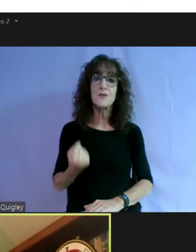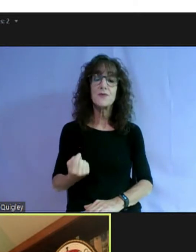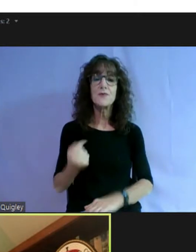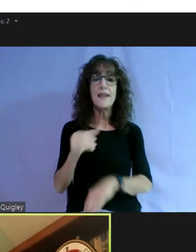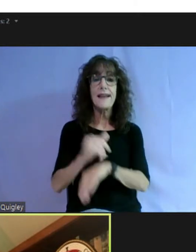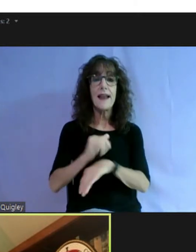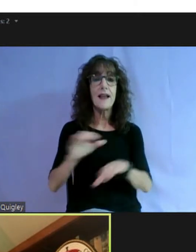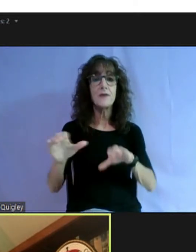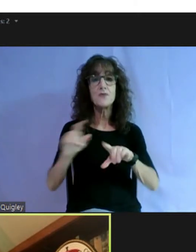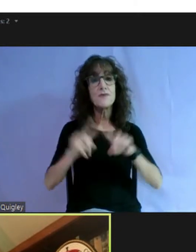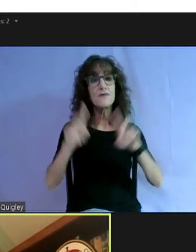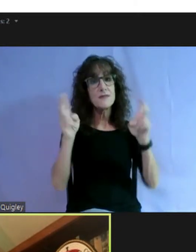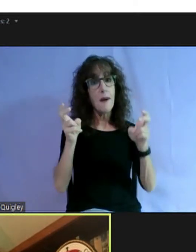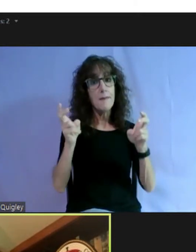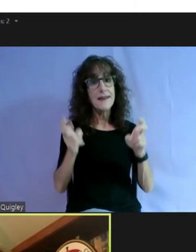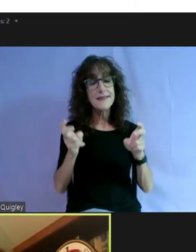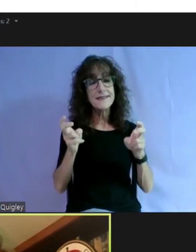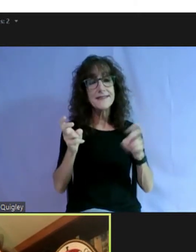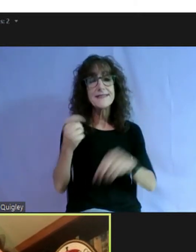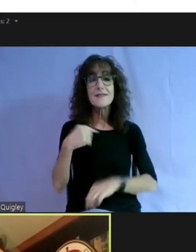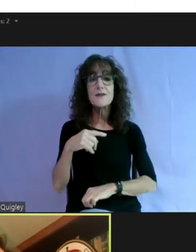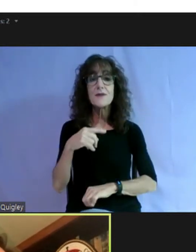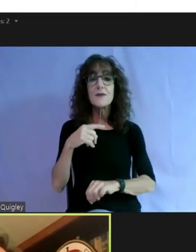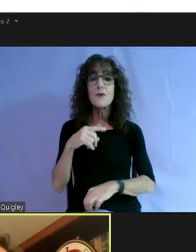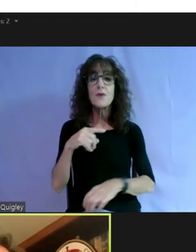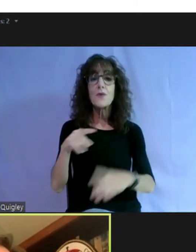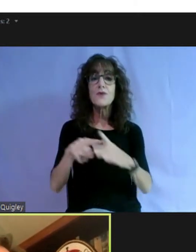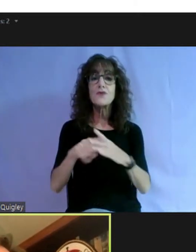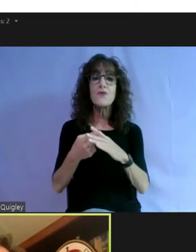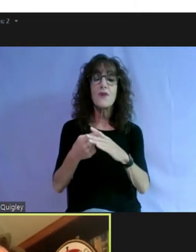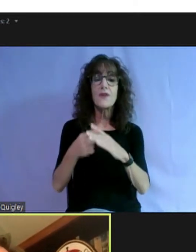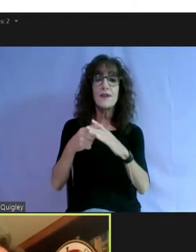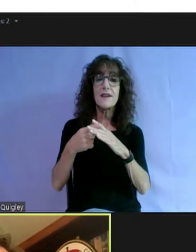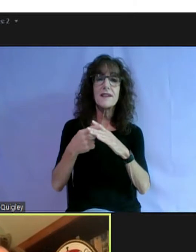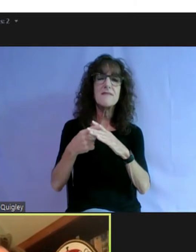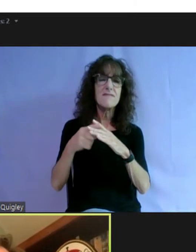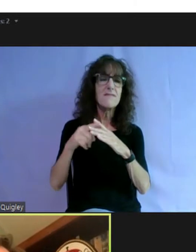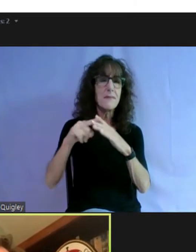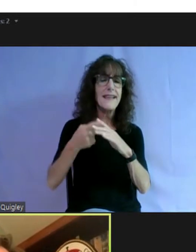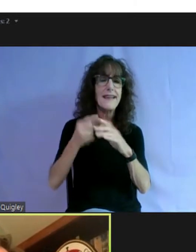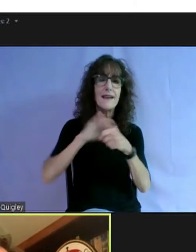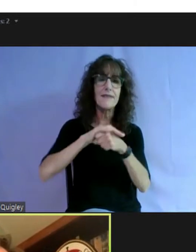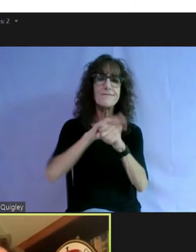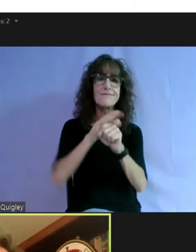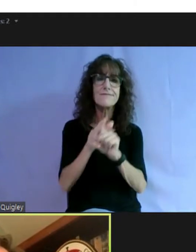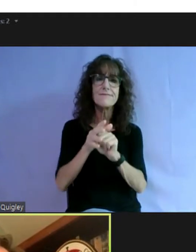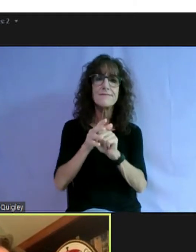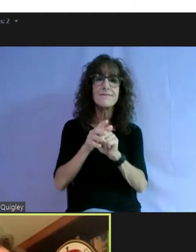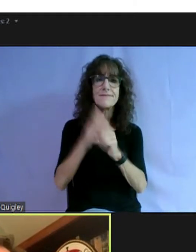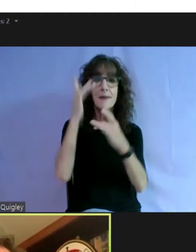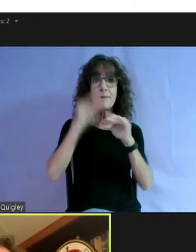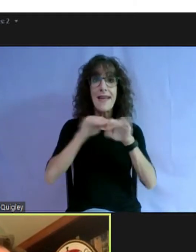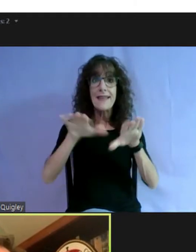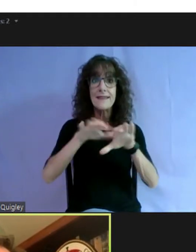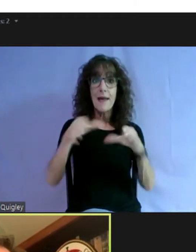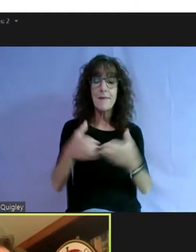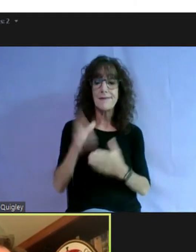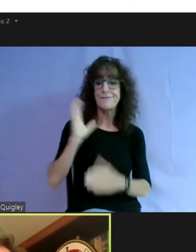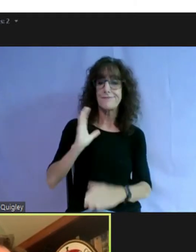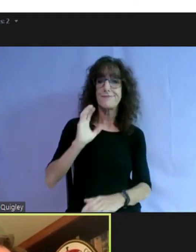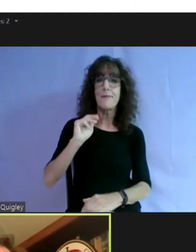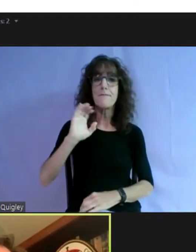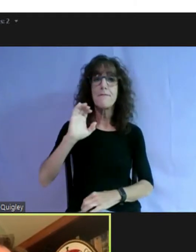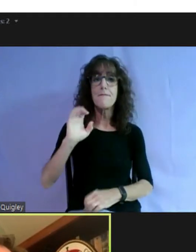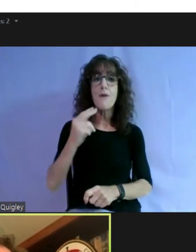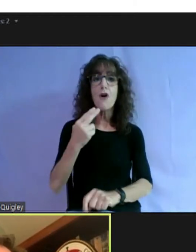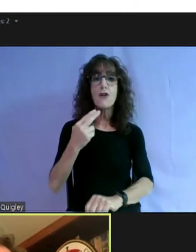on various topics. We started this out at the beginning of the coronavirus pandemic back in March, and it